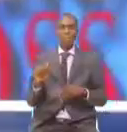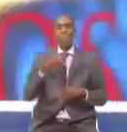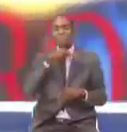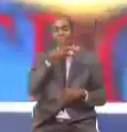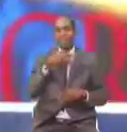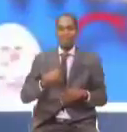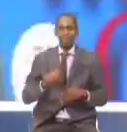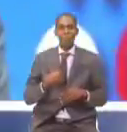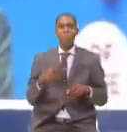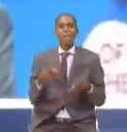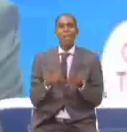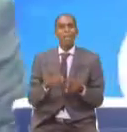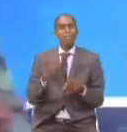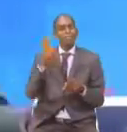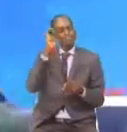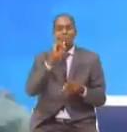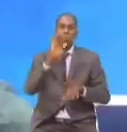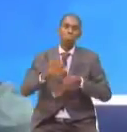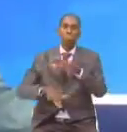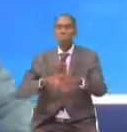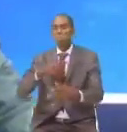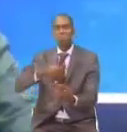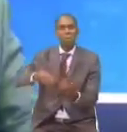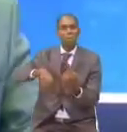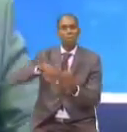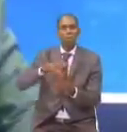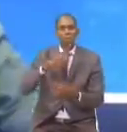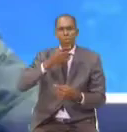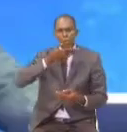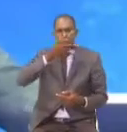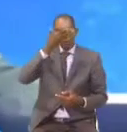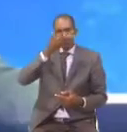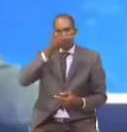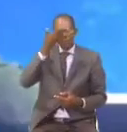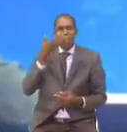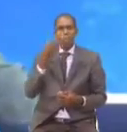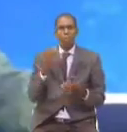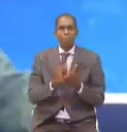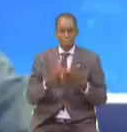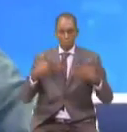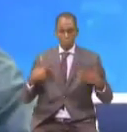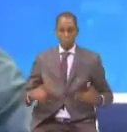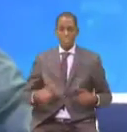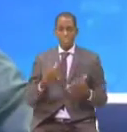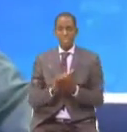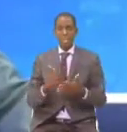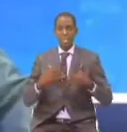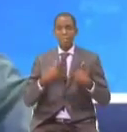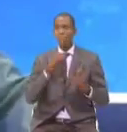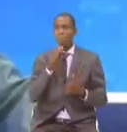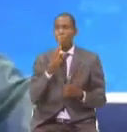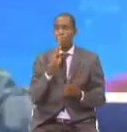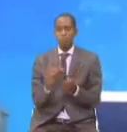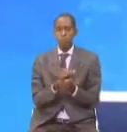he's walking about, the smell of the body that had not been washed